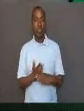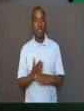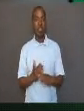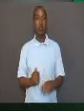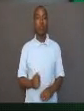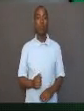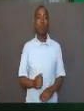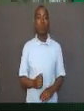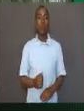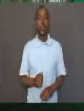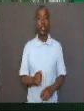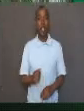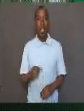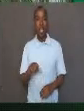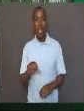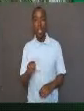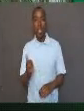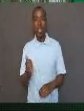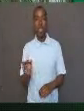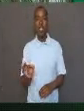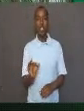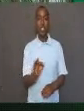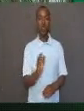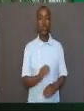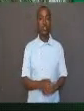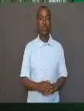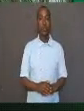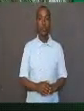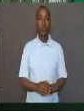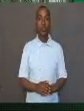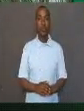meat, or extracts from pine needles.